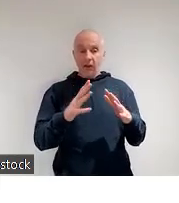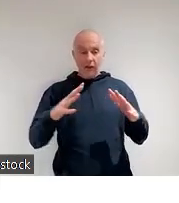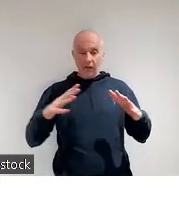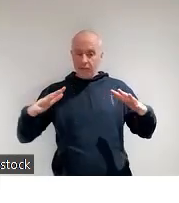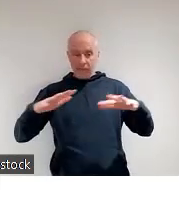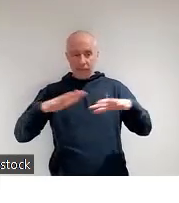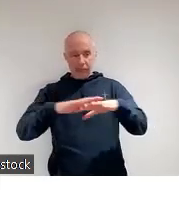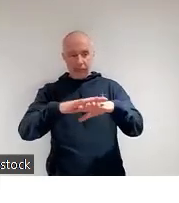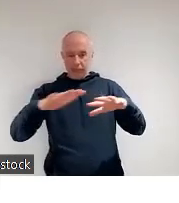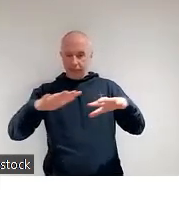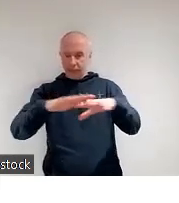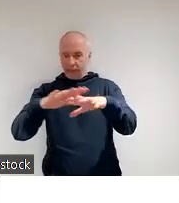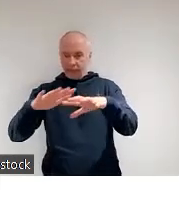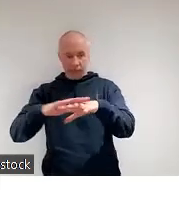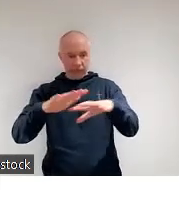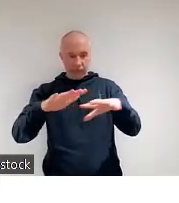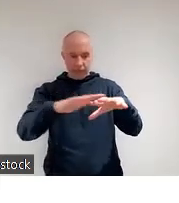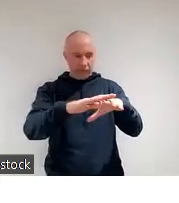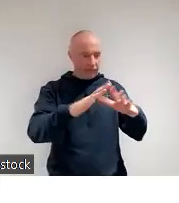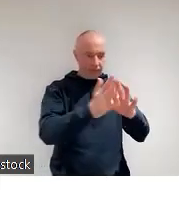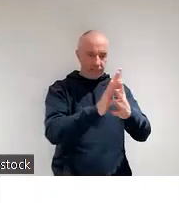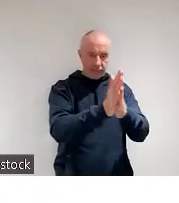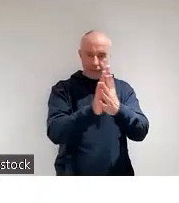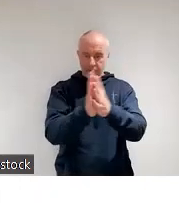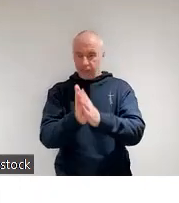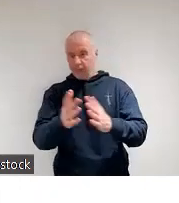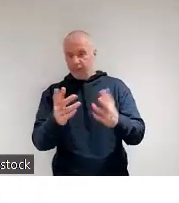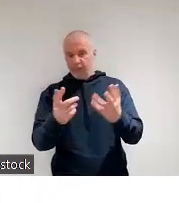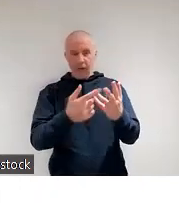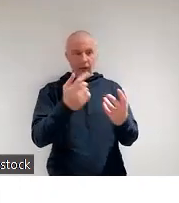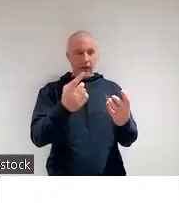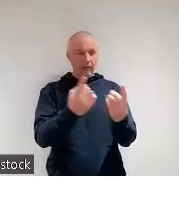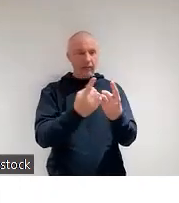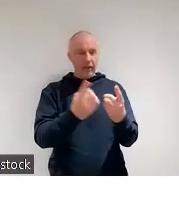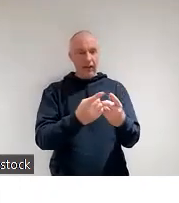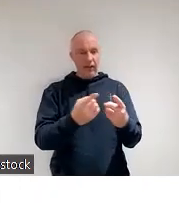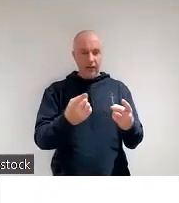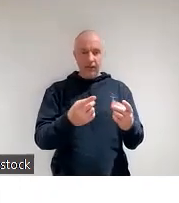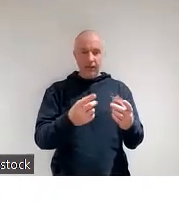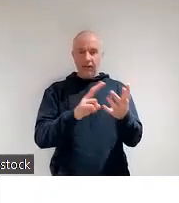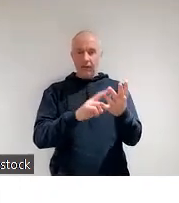it. All EV charger have got the basic immunity to anything that come to you.